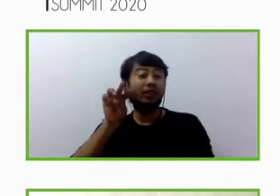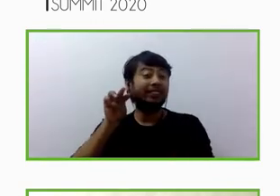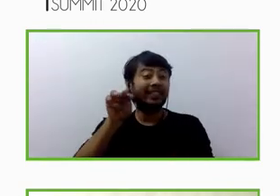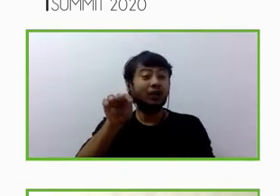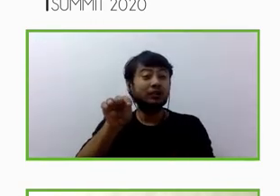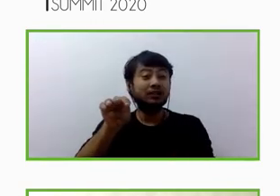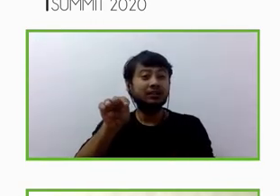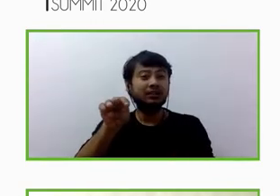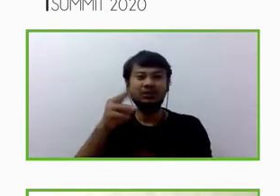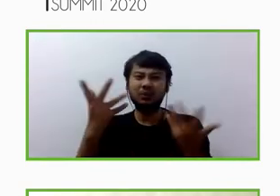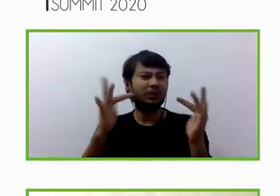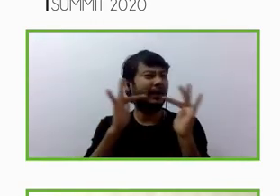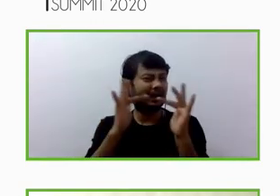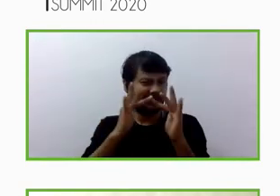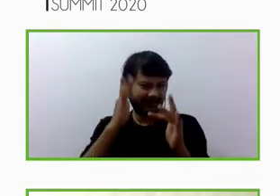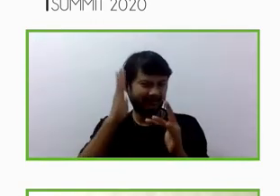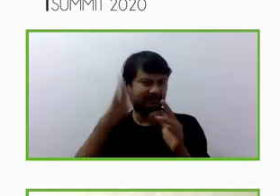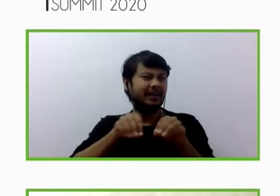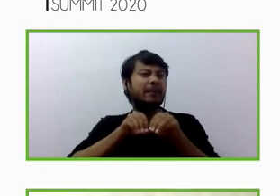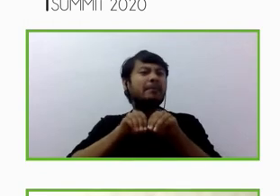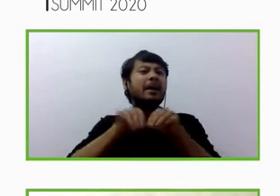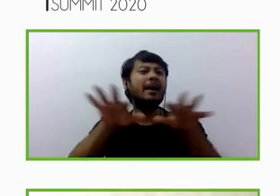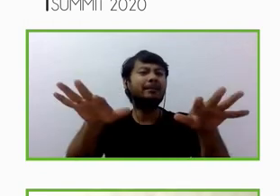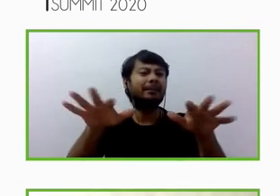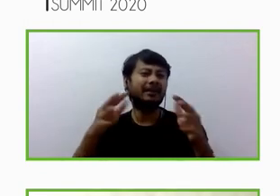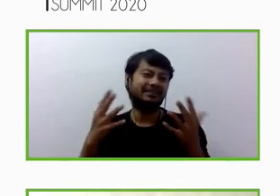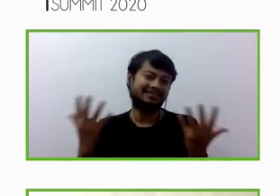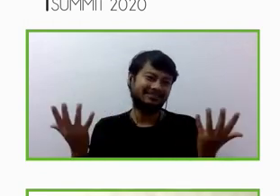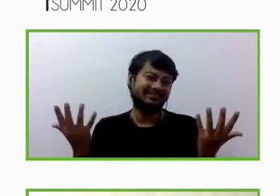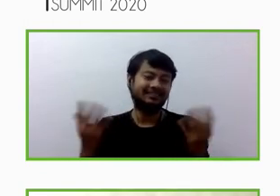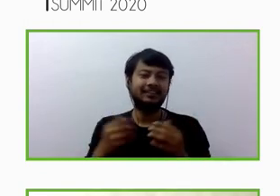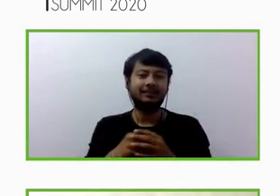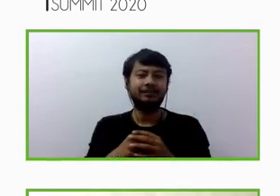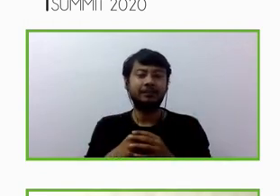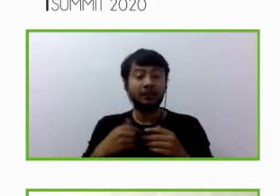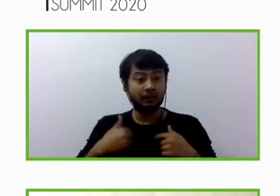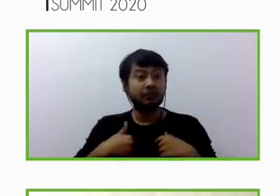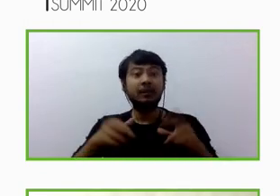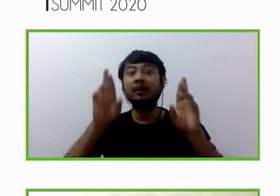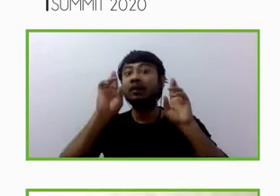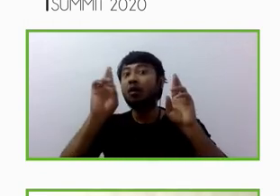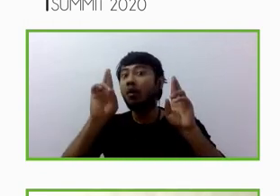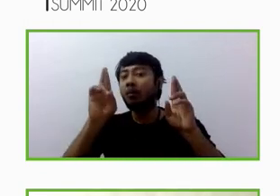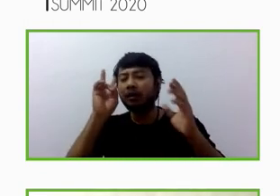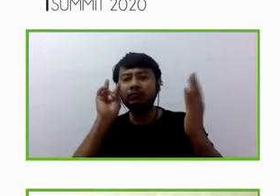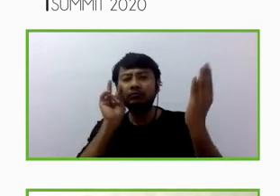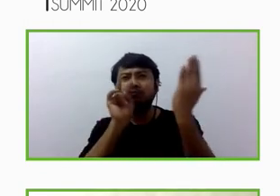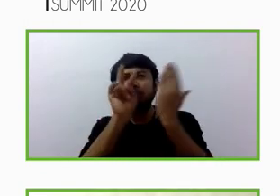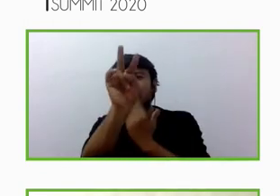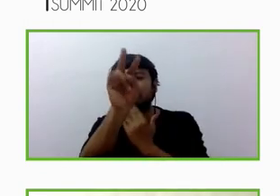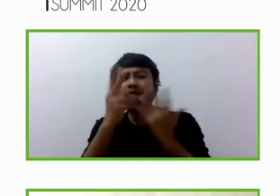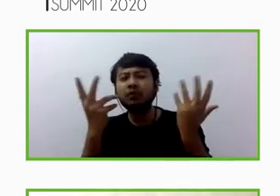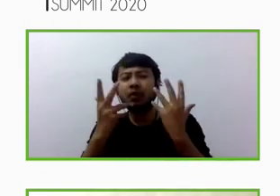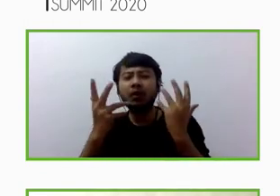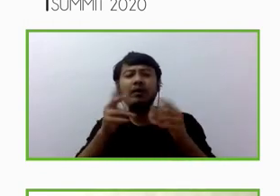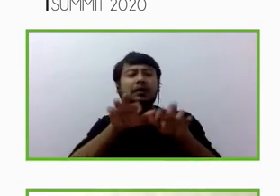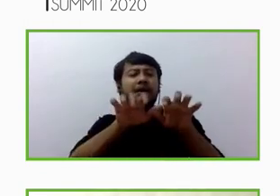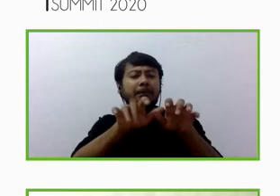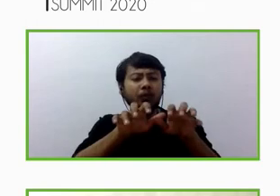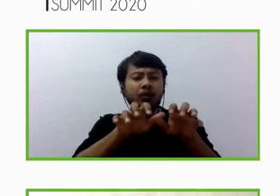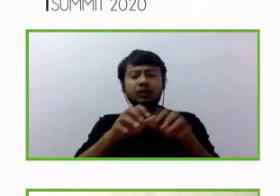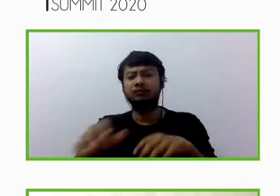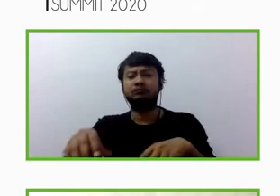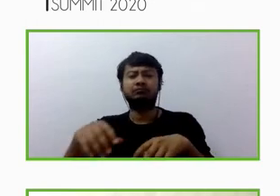running. So I anticipate increased use of the computer and communication